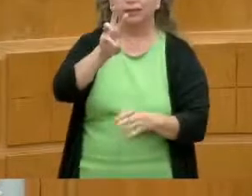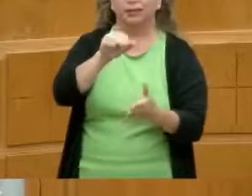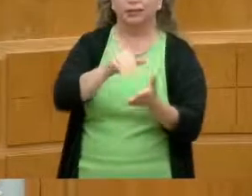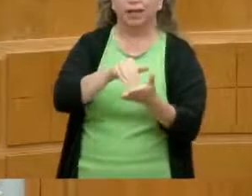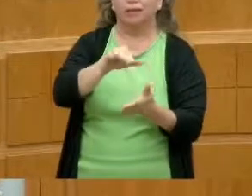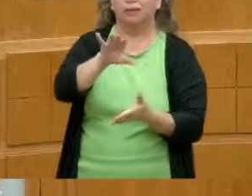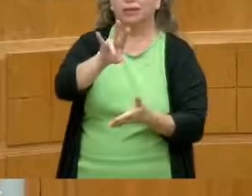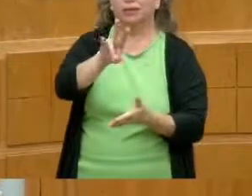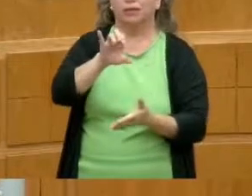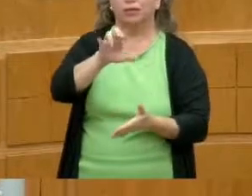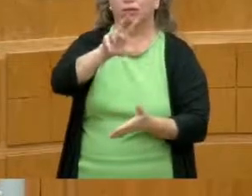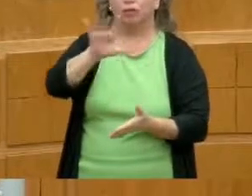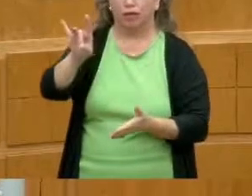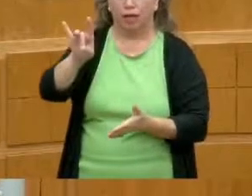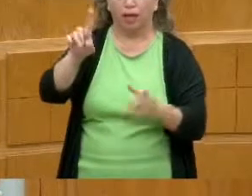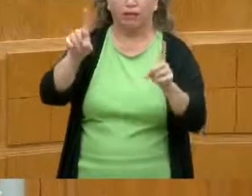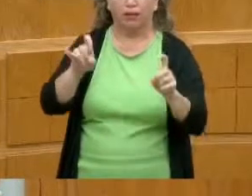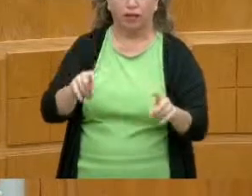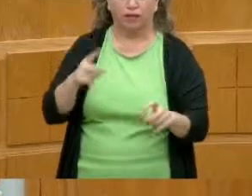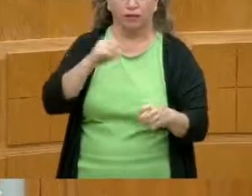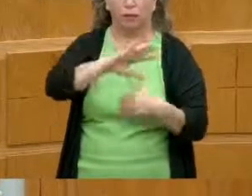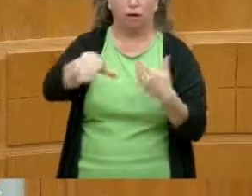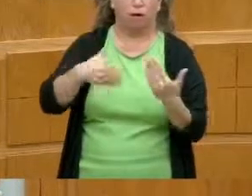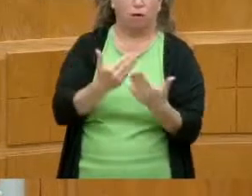6,738 tests that have been performed for Nueces County.